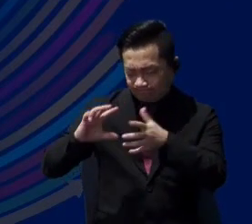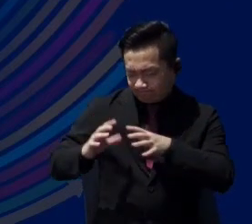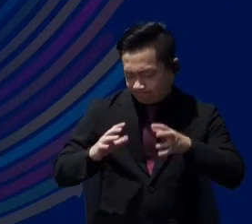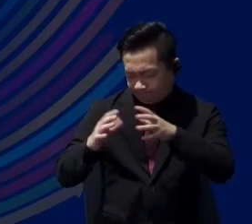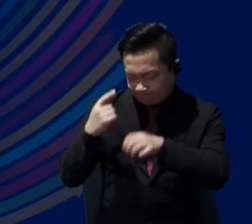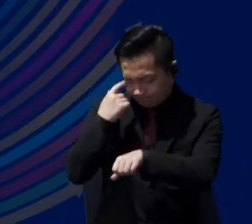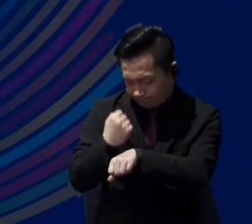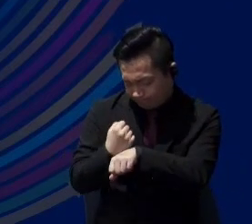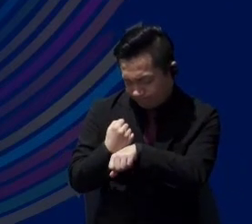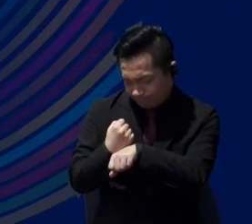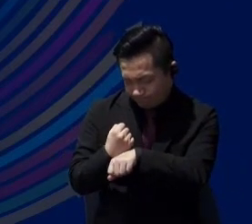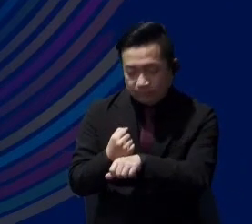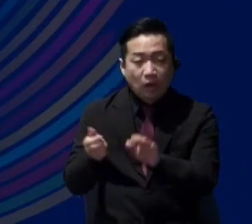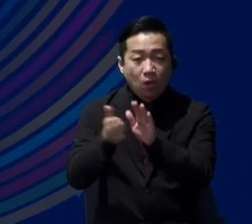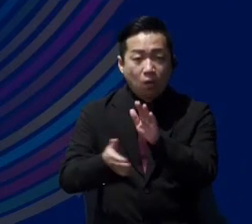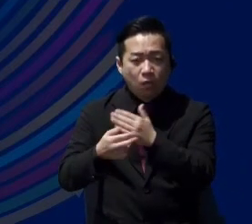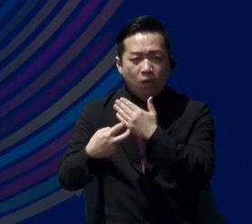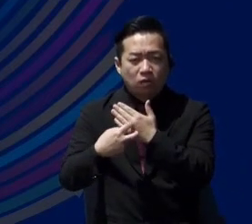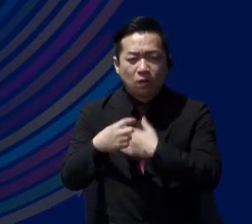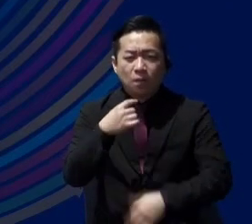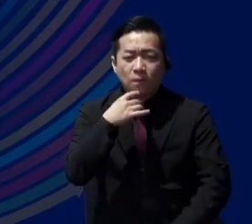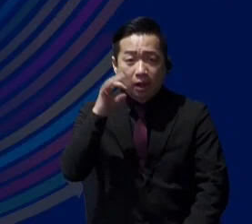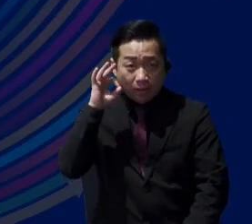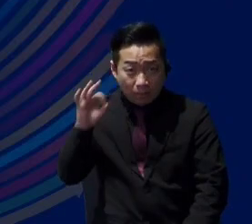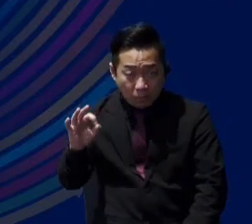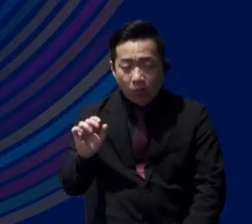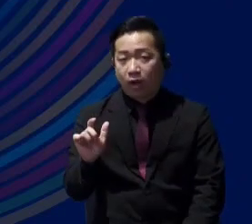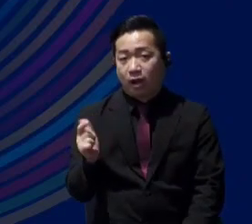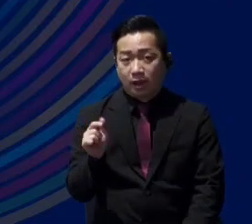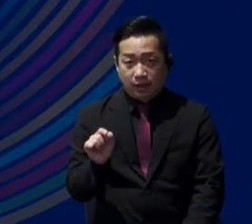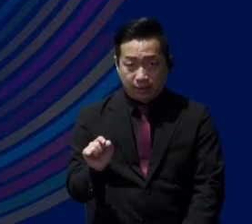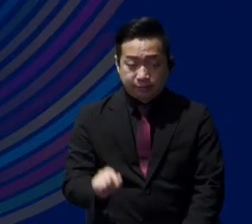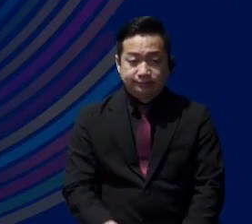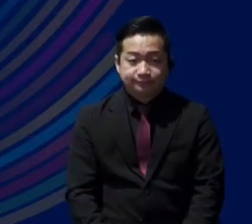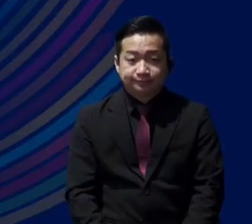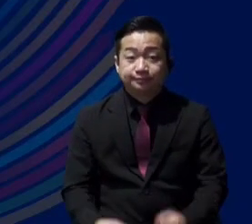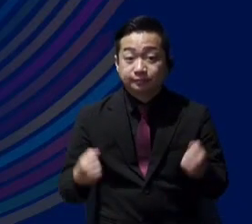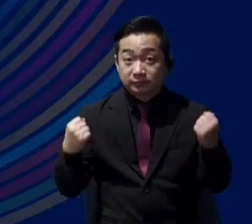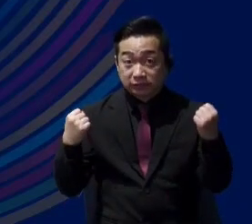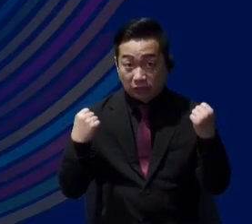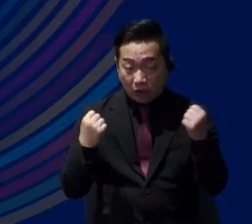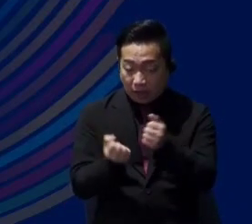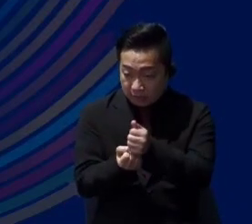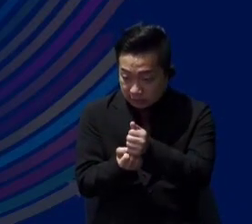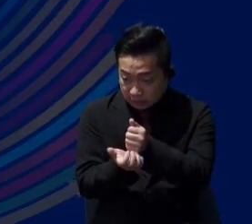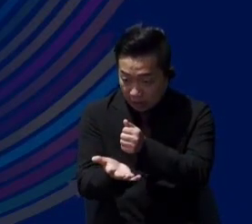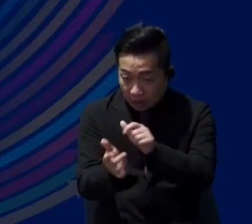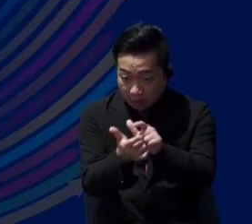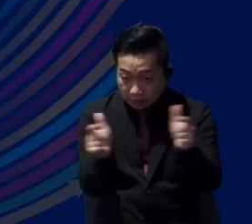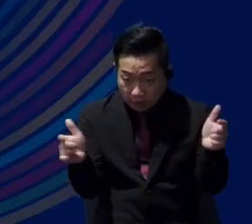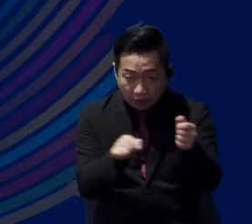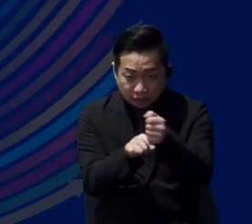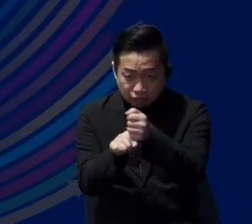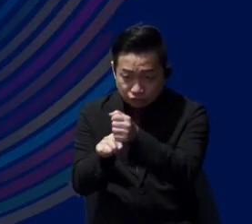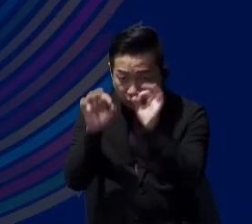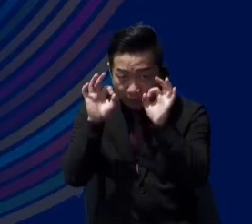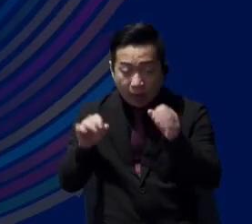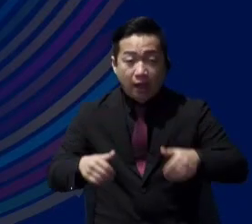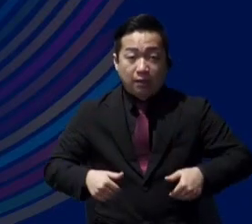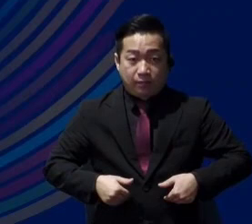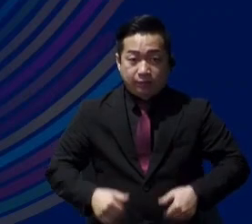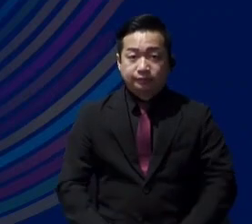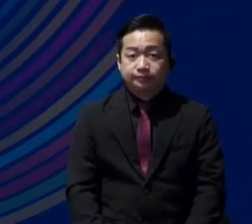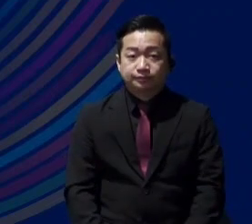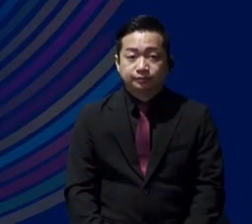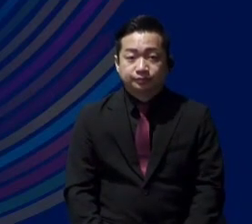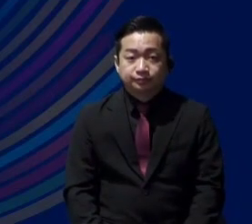missed a big component of one of the drivers of health, that is environment and the planet's health and biodiversity